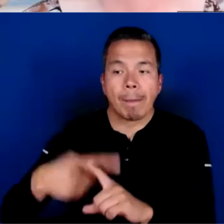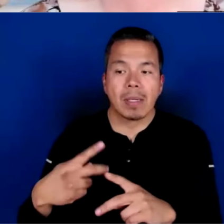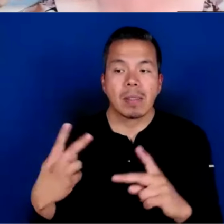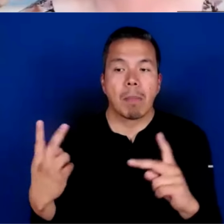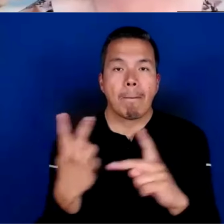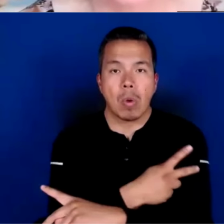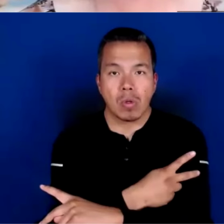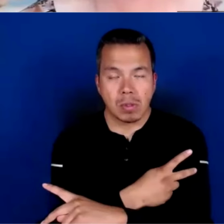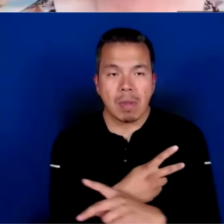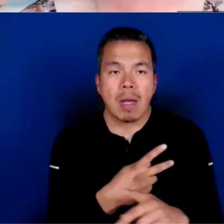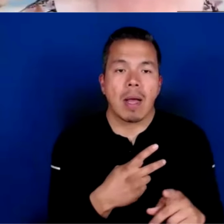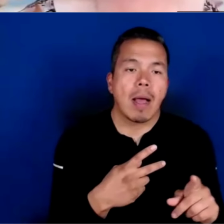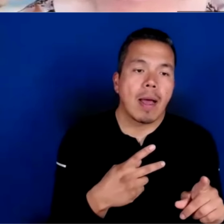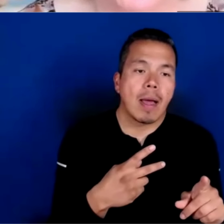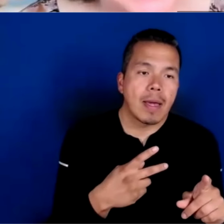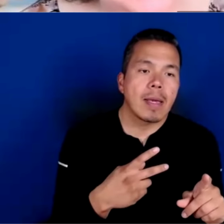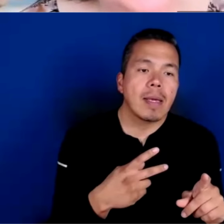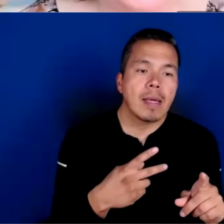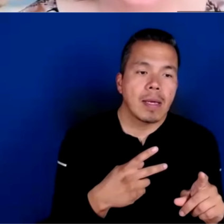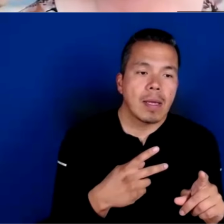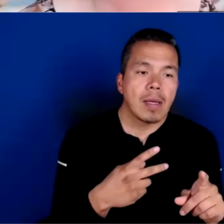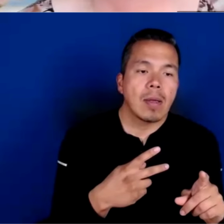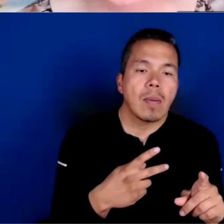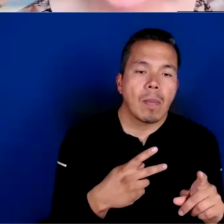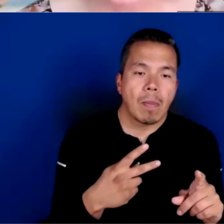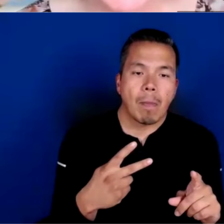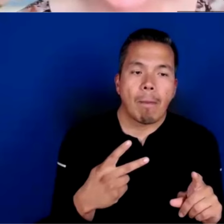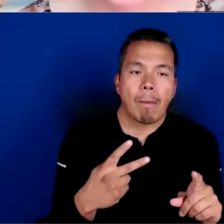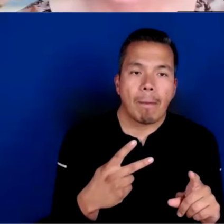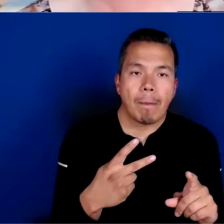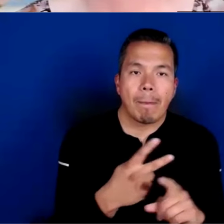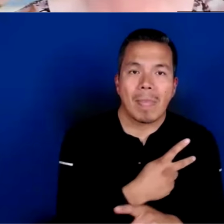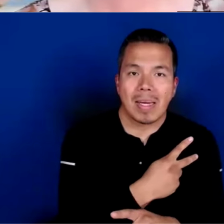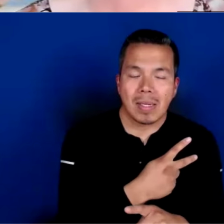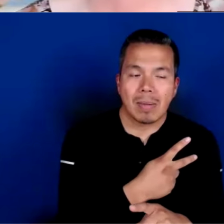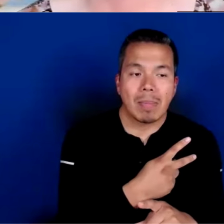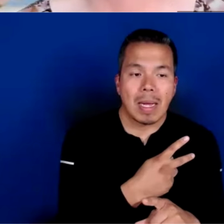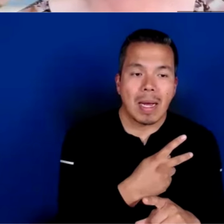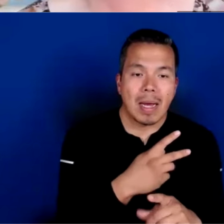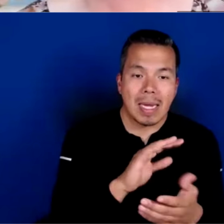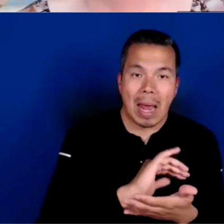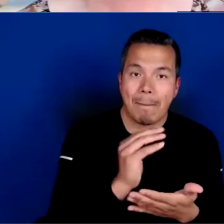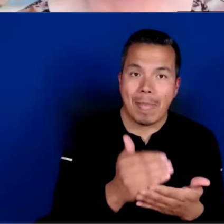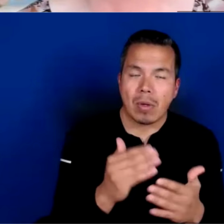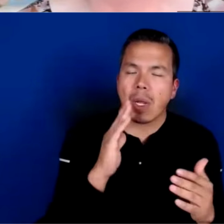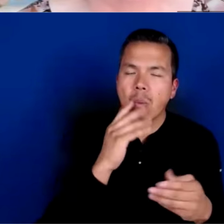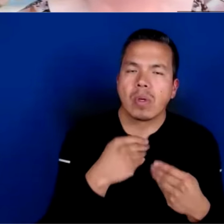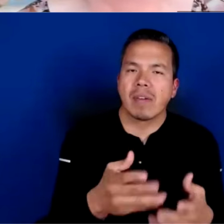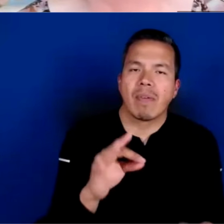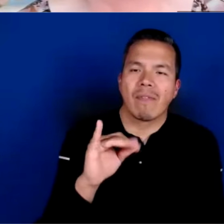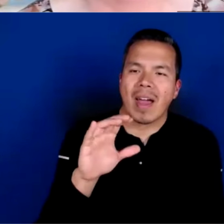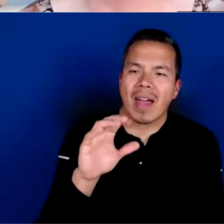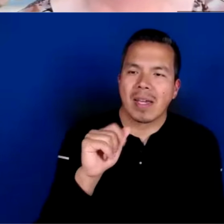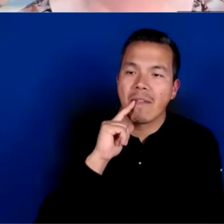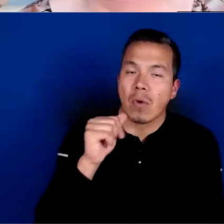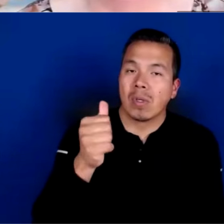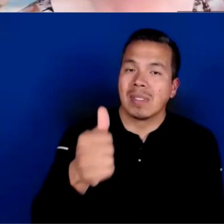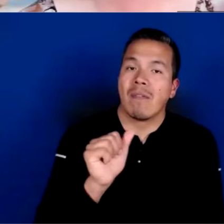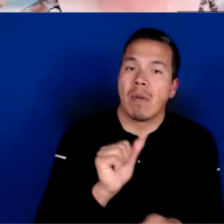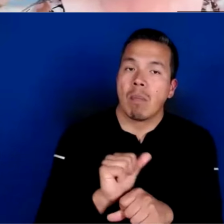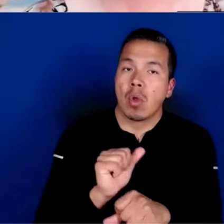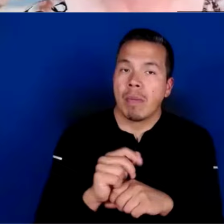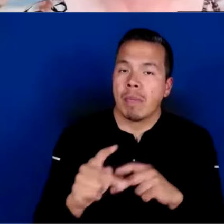amount by a factor that gives you credit for the FICA taxes that self-employed people have to pay for